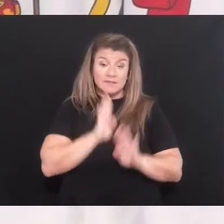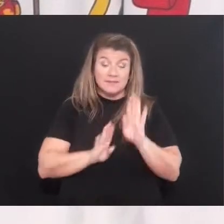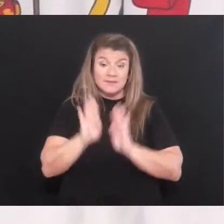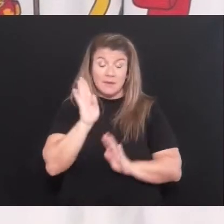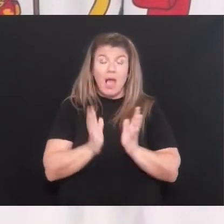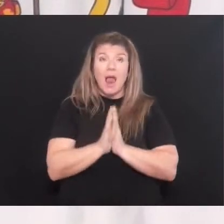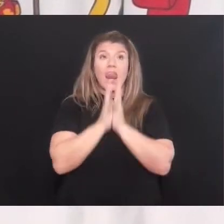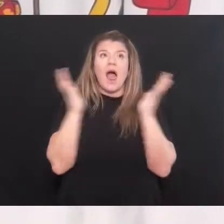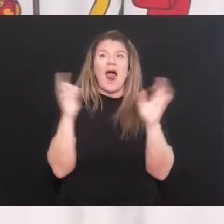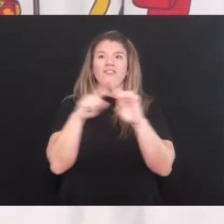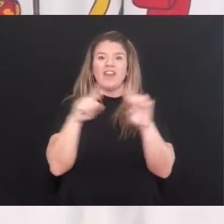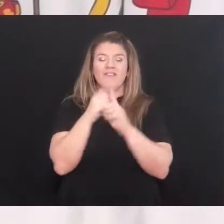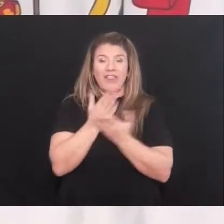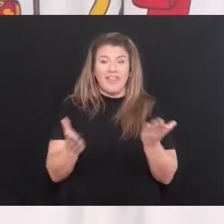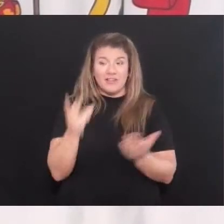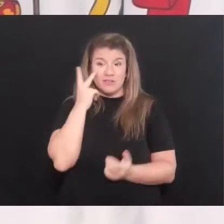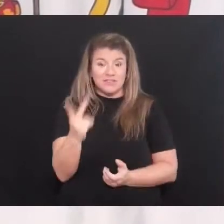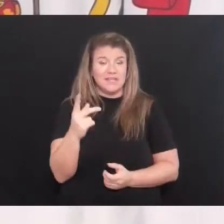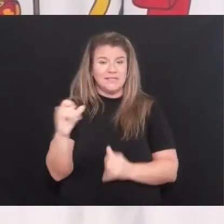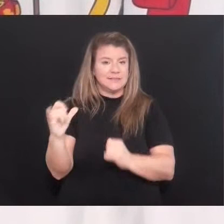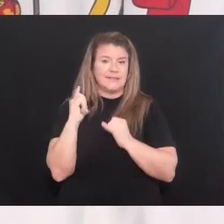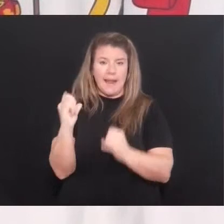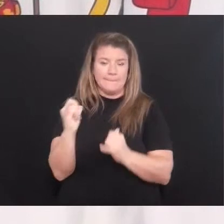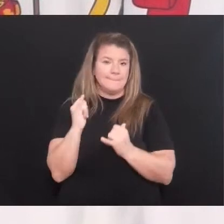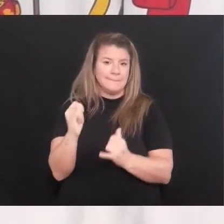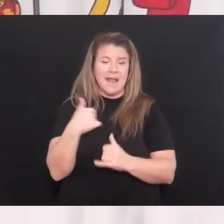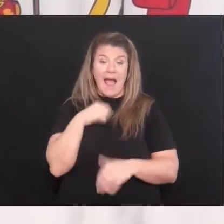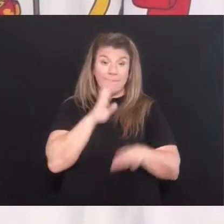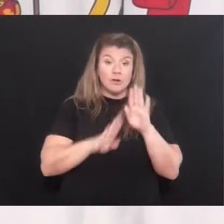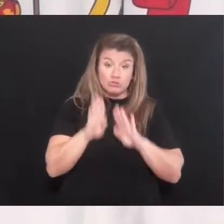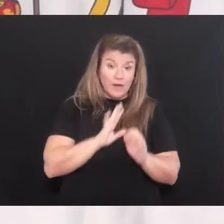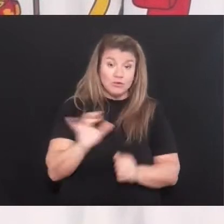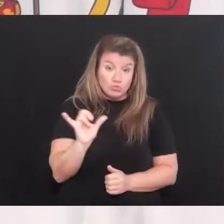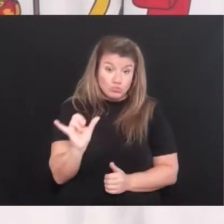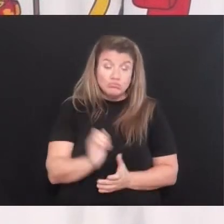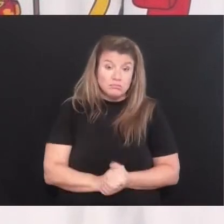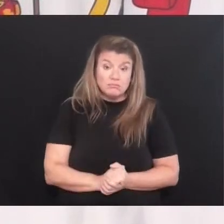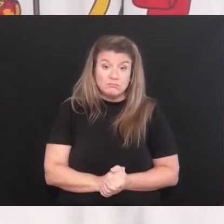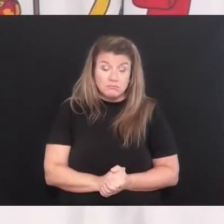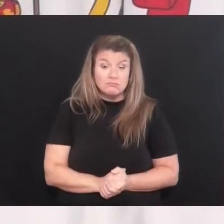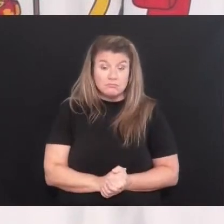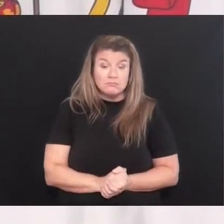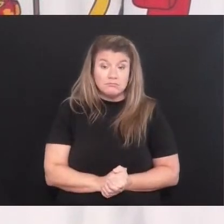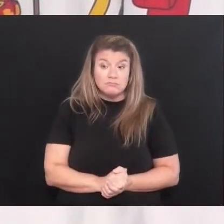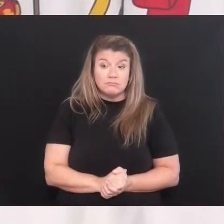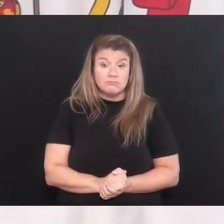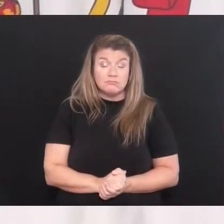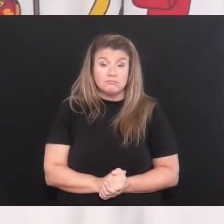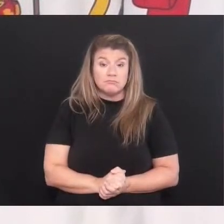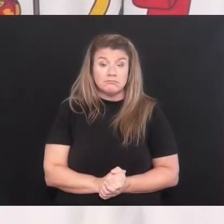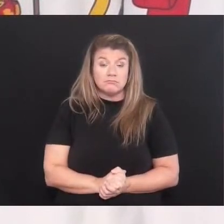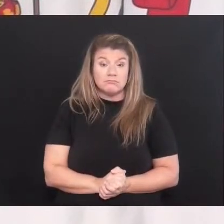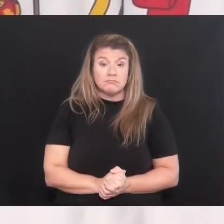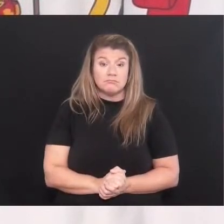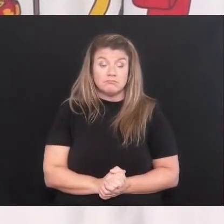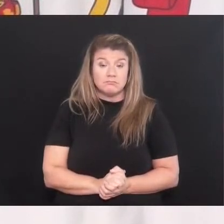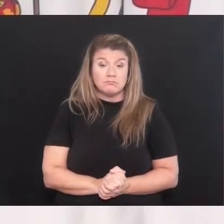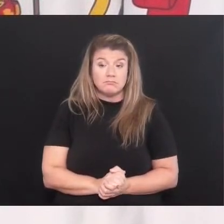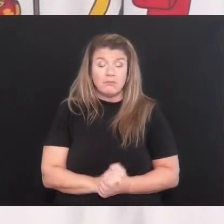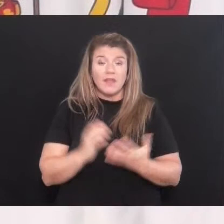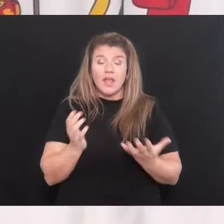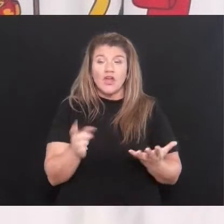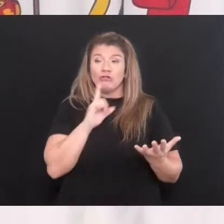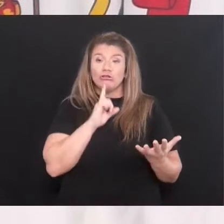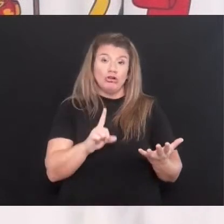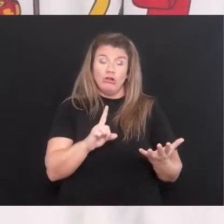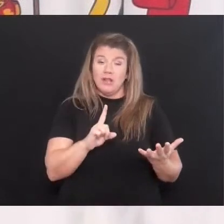lot of the things that they see, just like I would be frustrated, and I am. With all of that, surely the